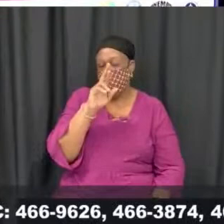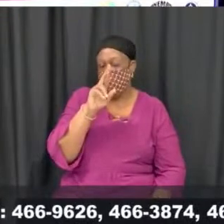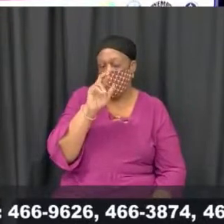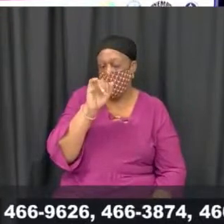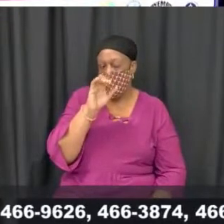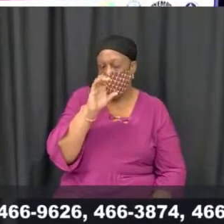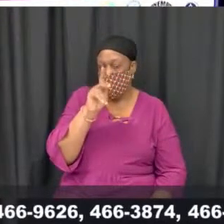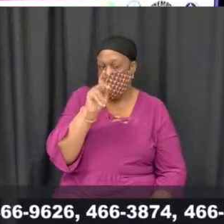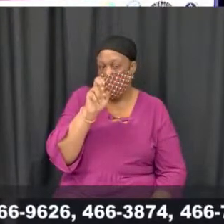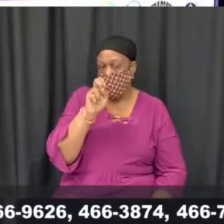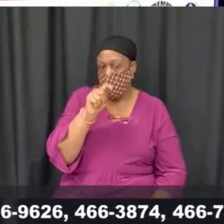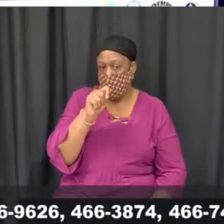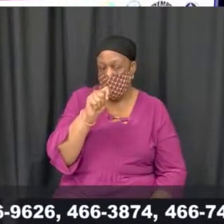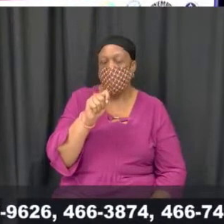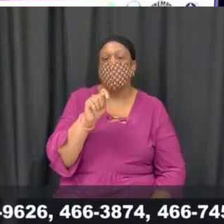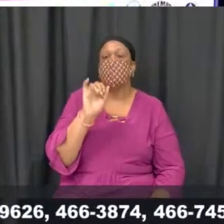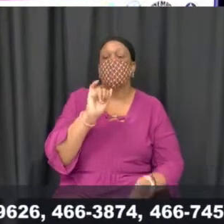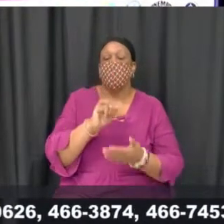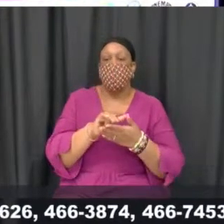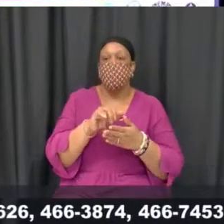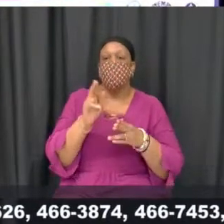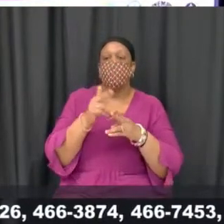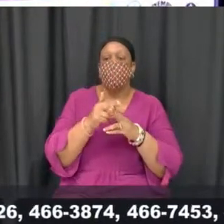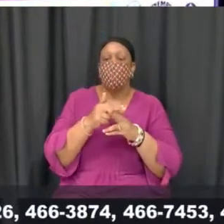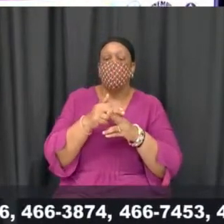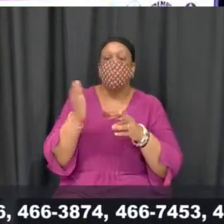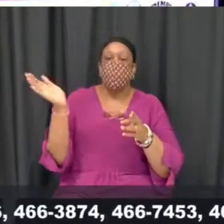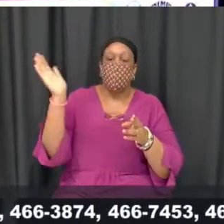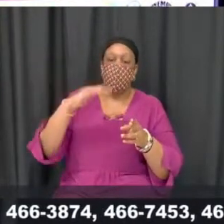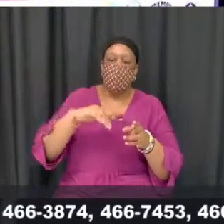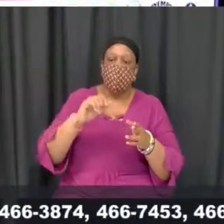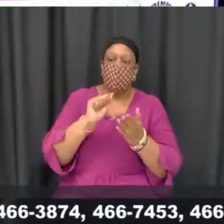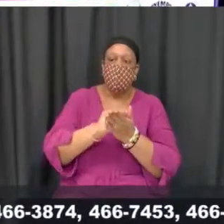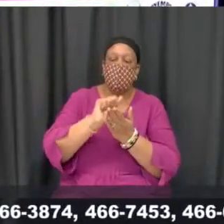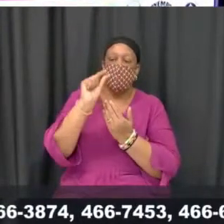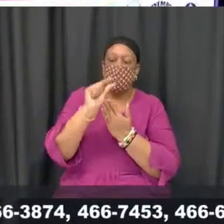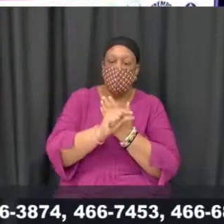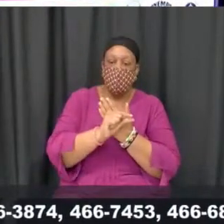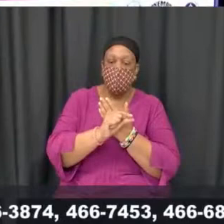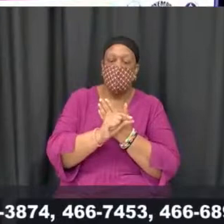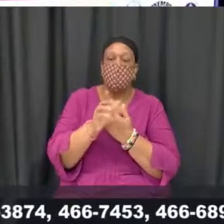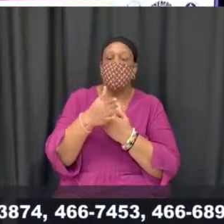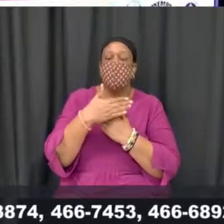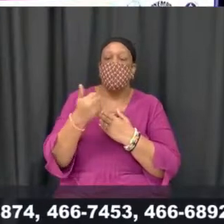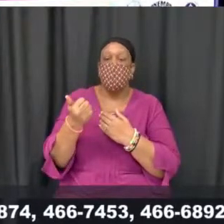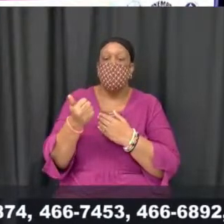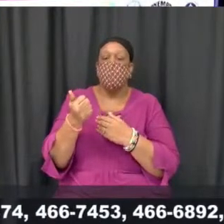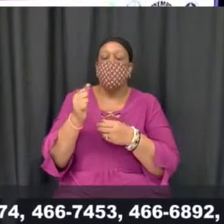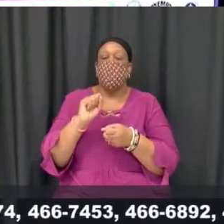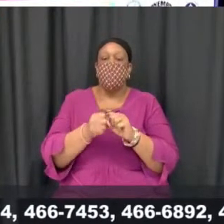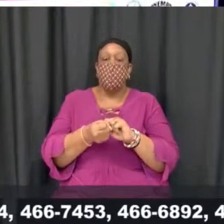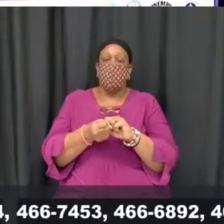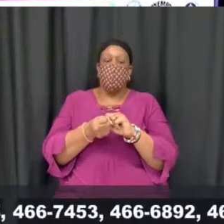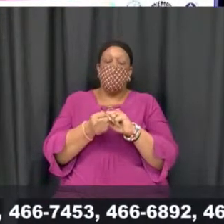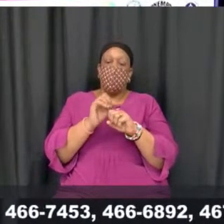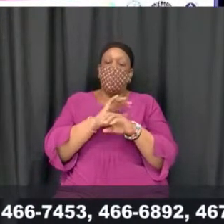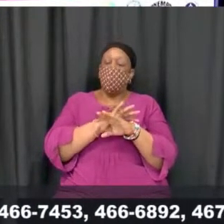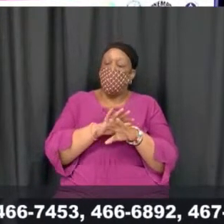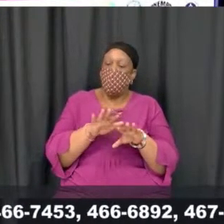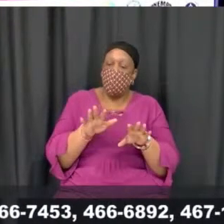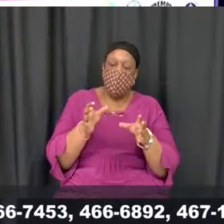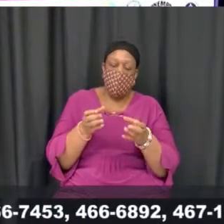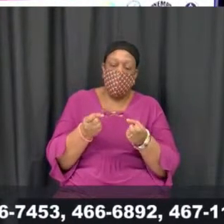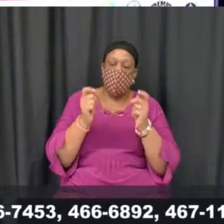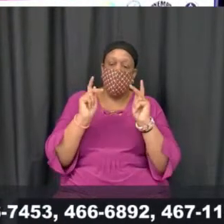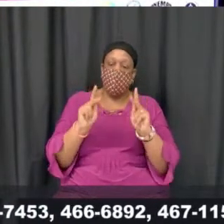with vaccinated adults. And if one wants to go to the